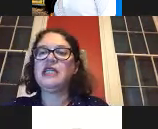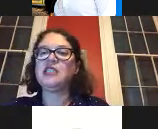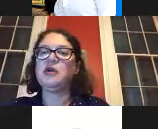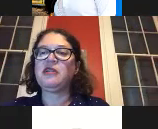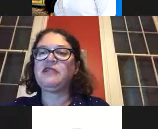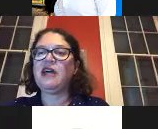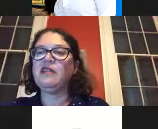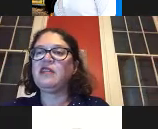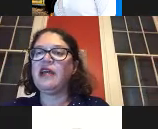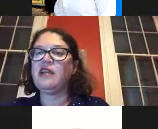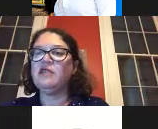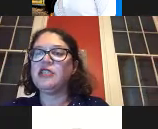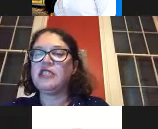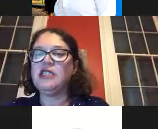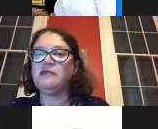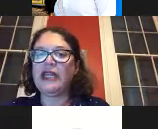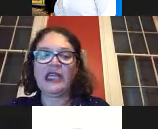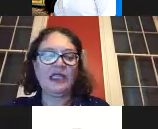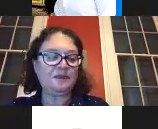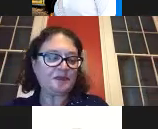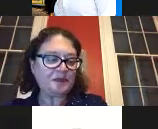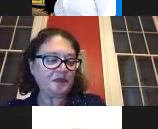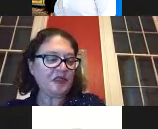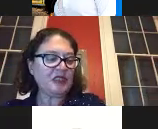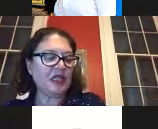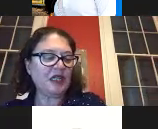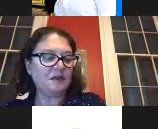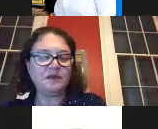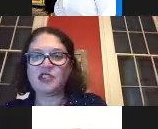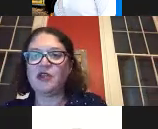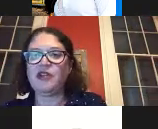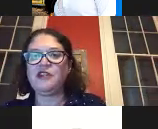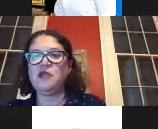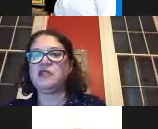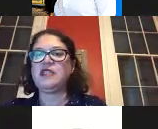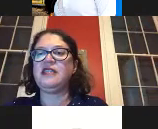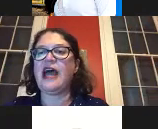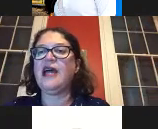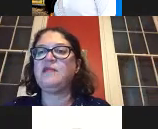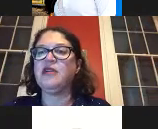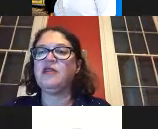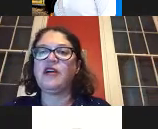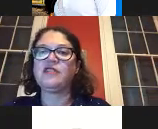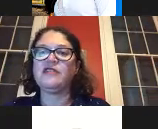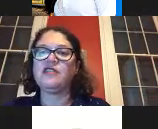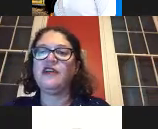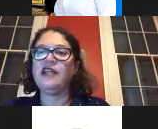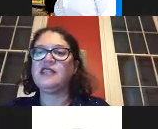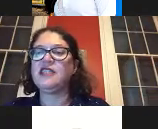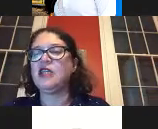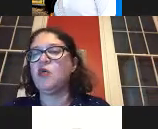the Louisiana Department of Health that oversees Medicaid. So if you see that, Bureau of Health